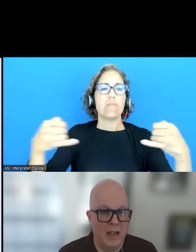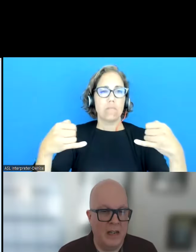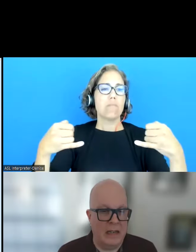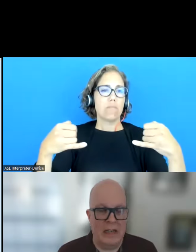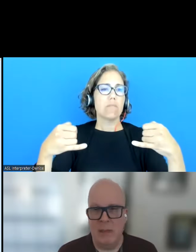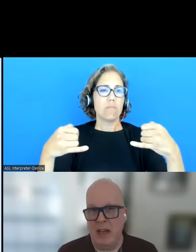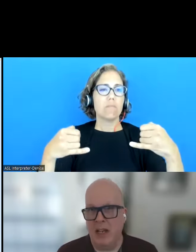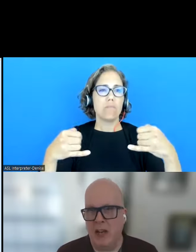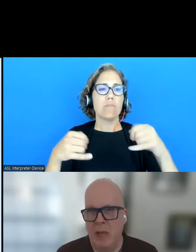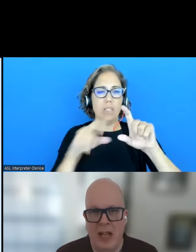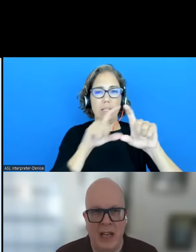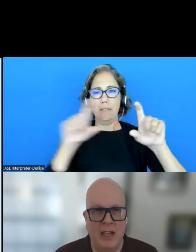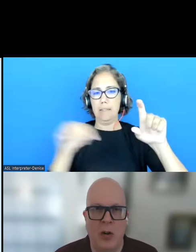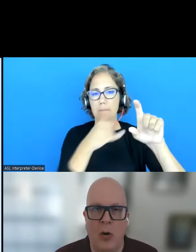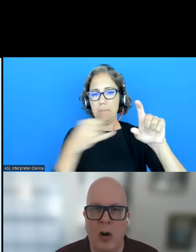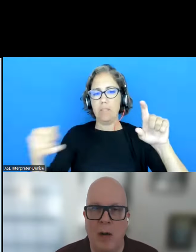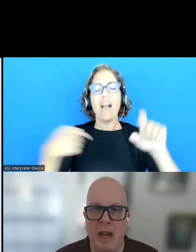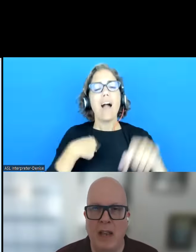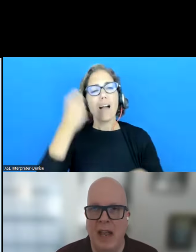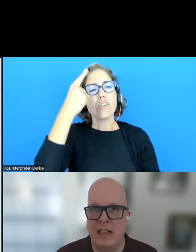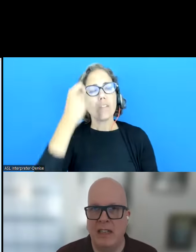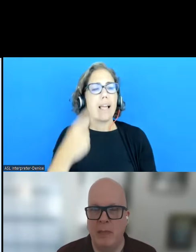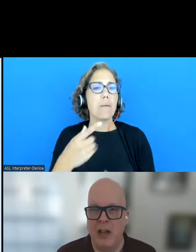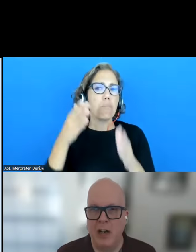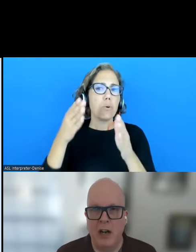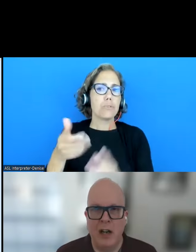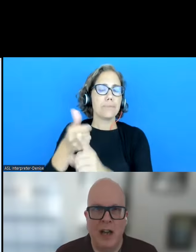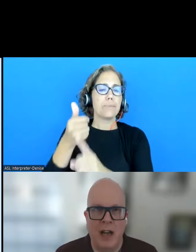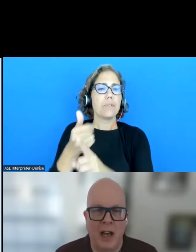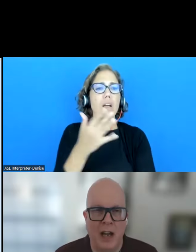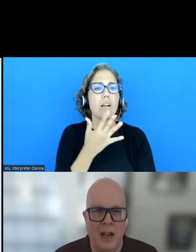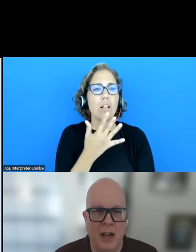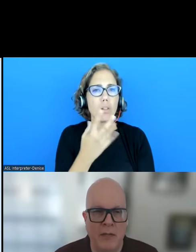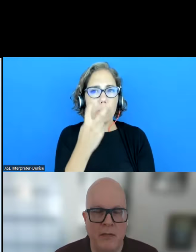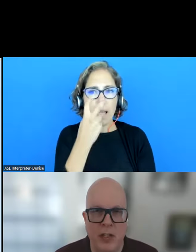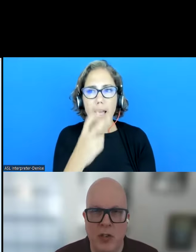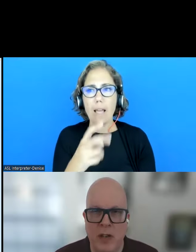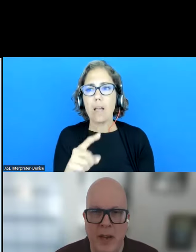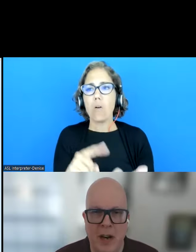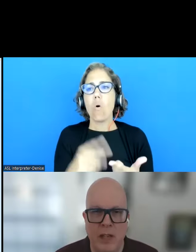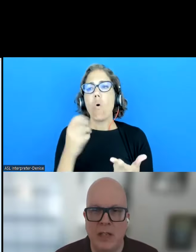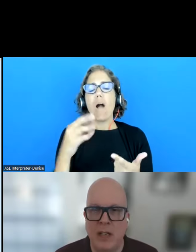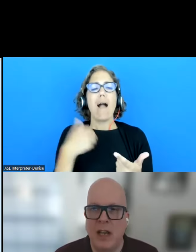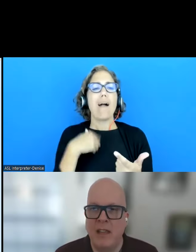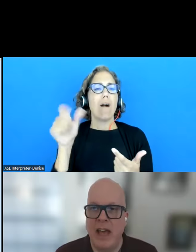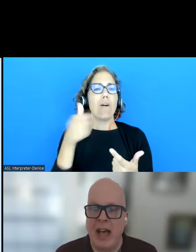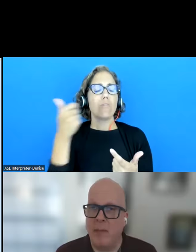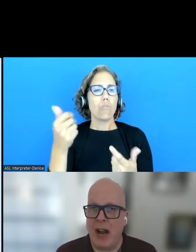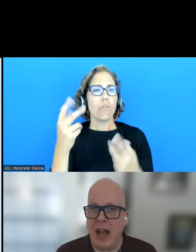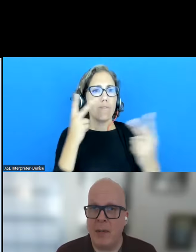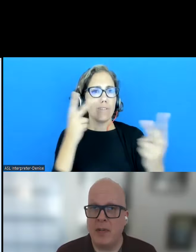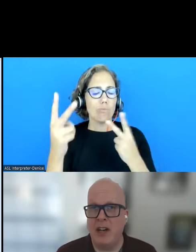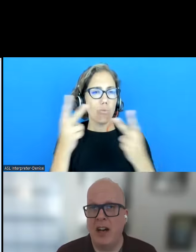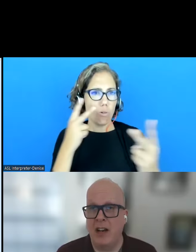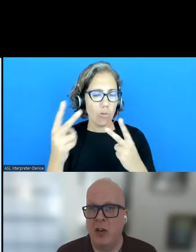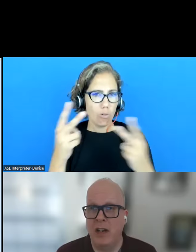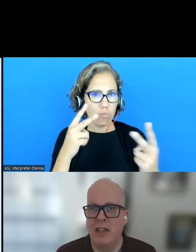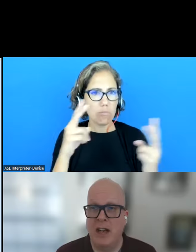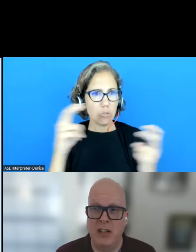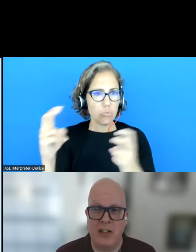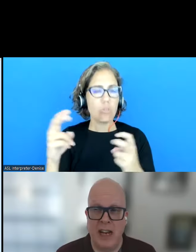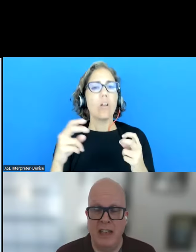someone is maybe colorblind or maybe has some other visual impairment, that perhaps they're